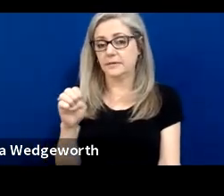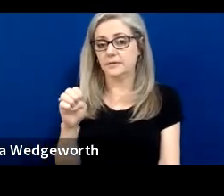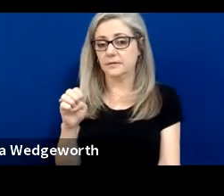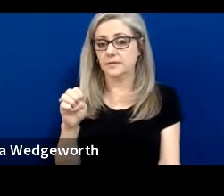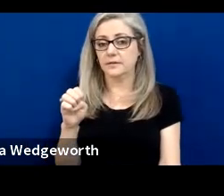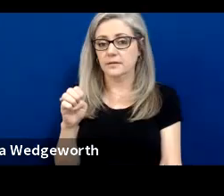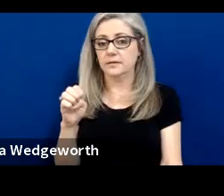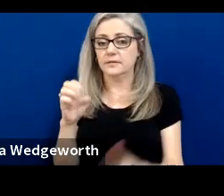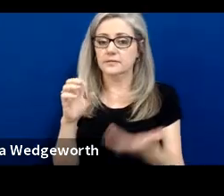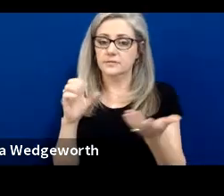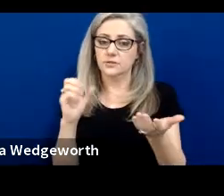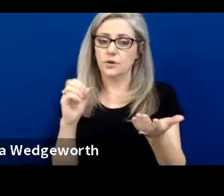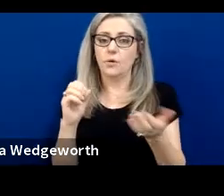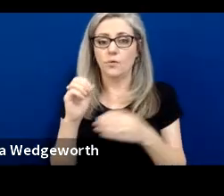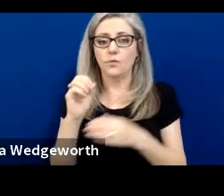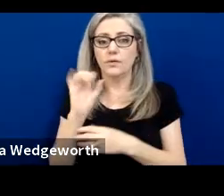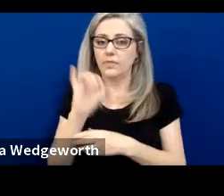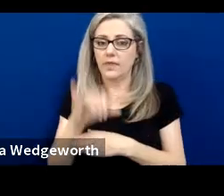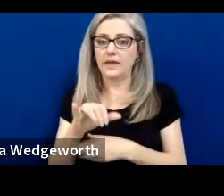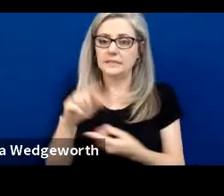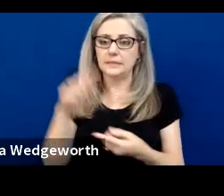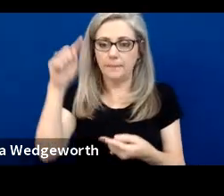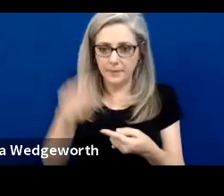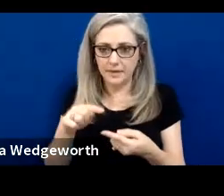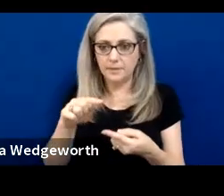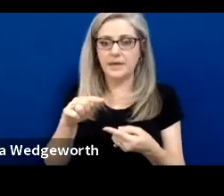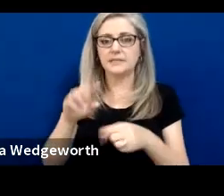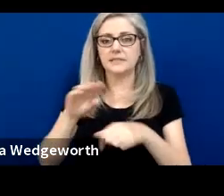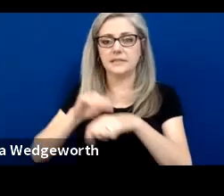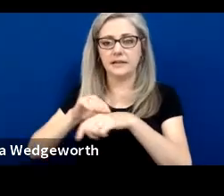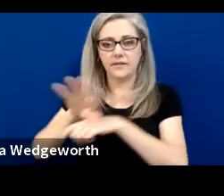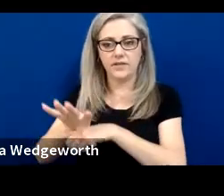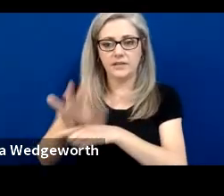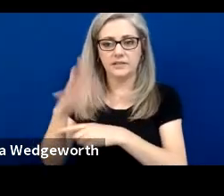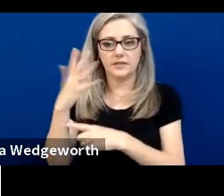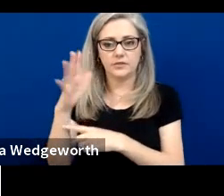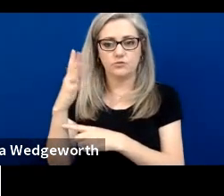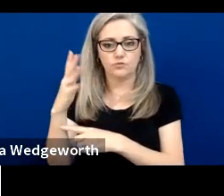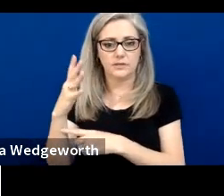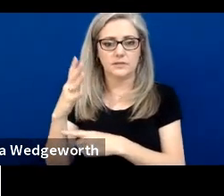very influenced on minimizing the impact to the trees.